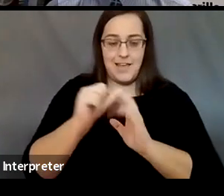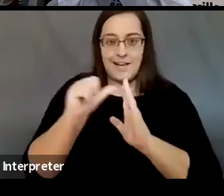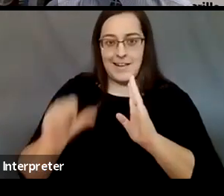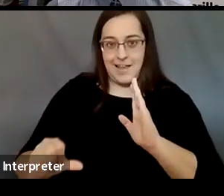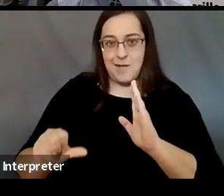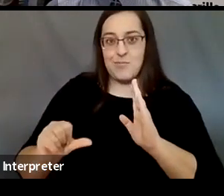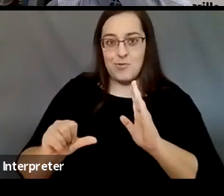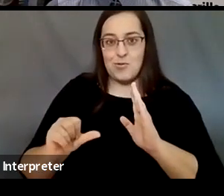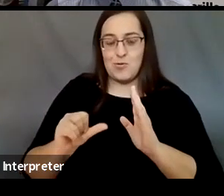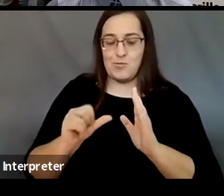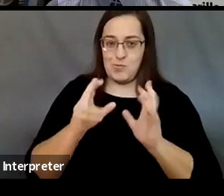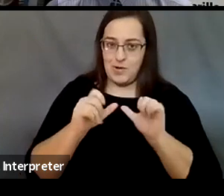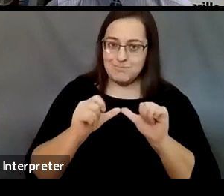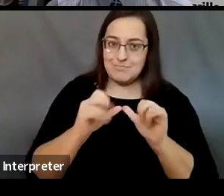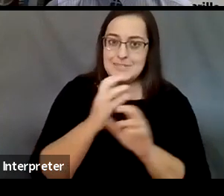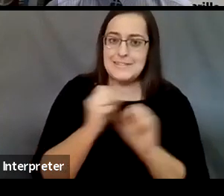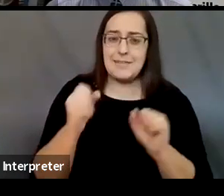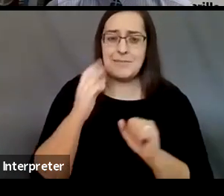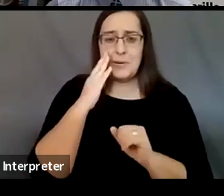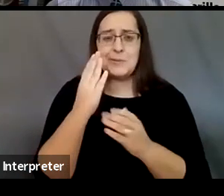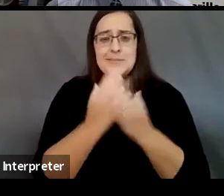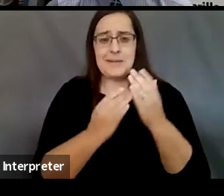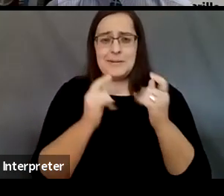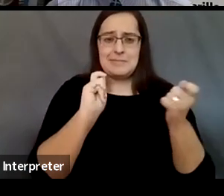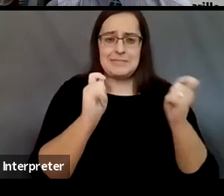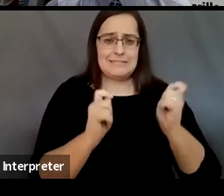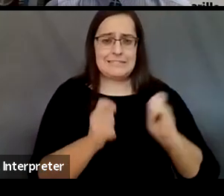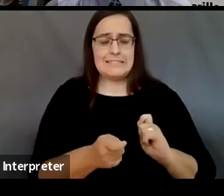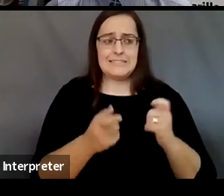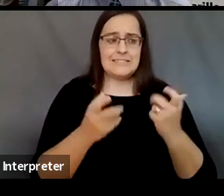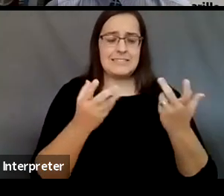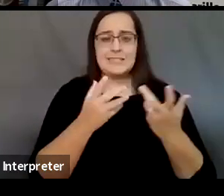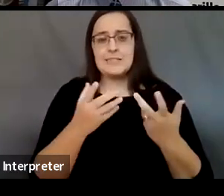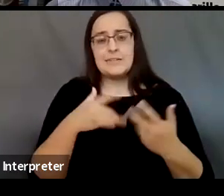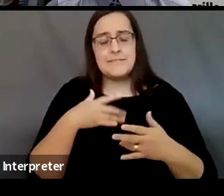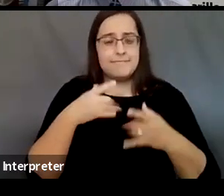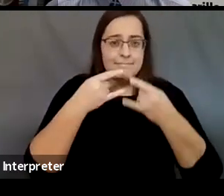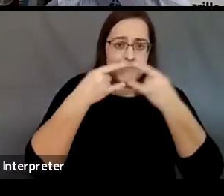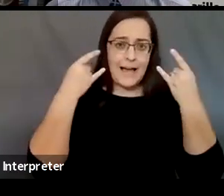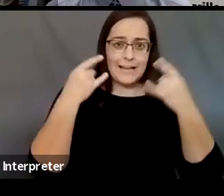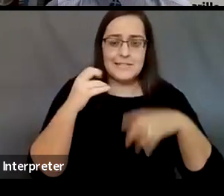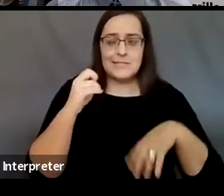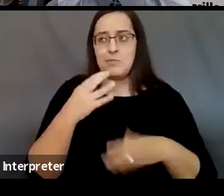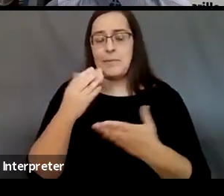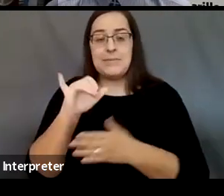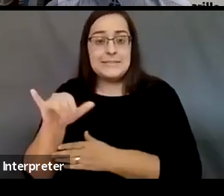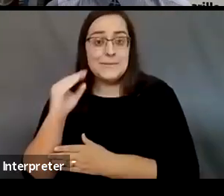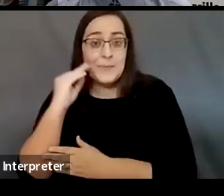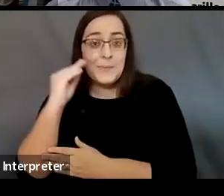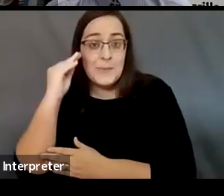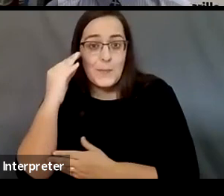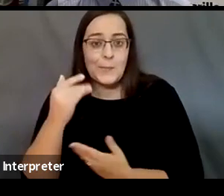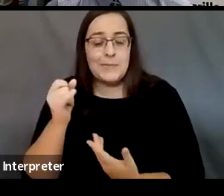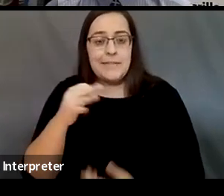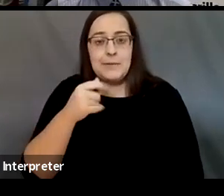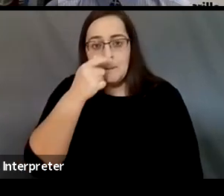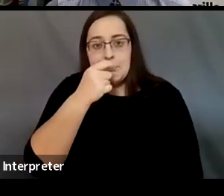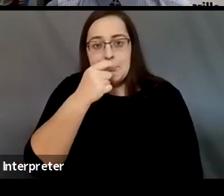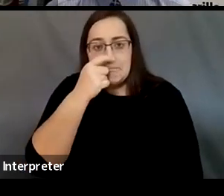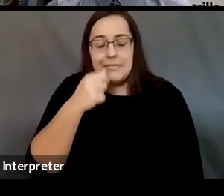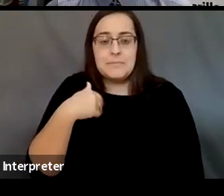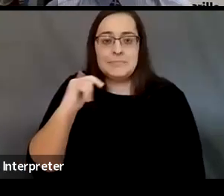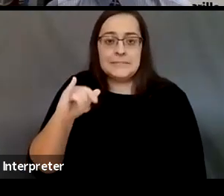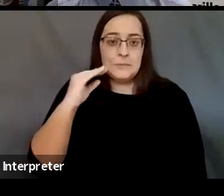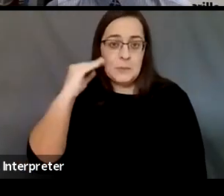I know that we're having to adapt, and some of those things are wearing a mask or staying home if we have the sniffles, but